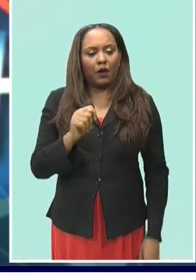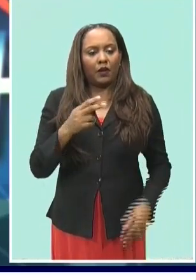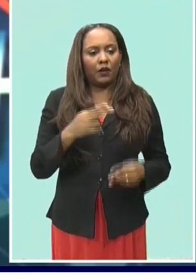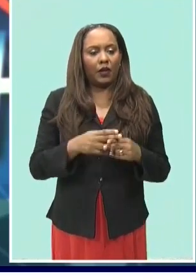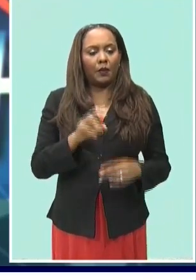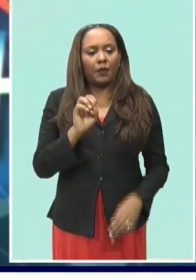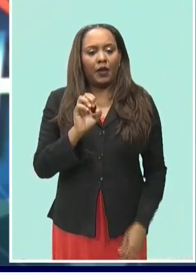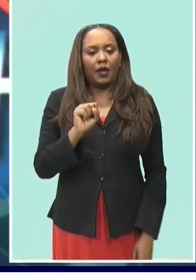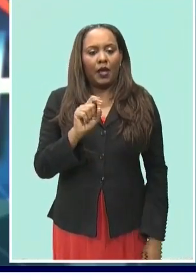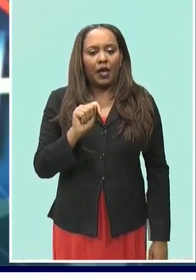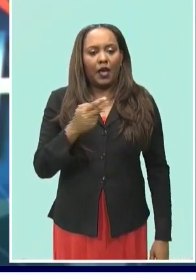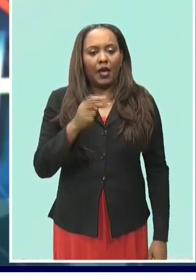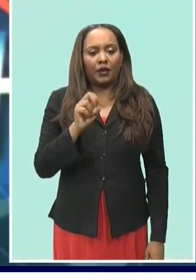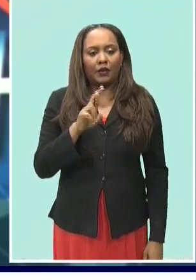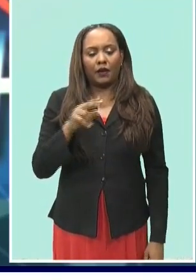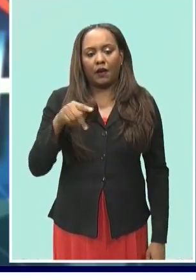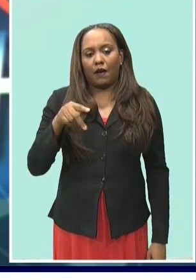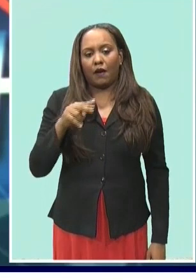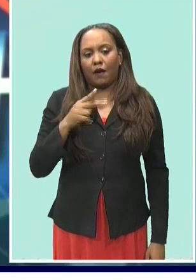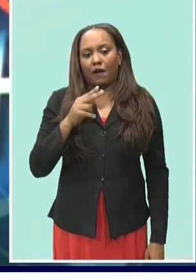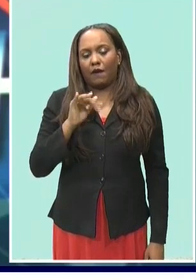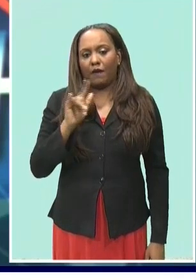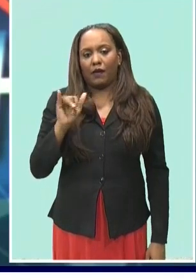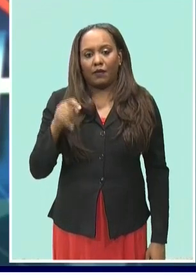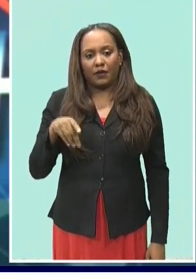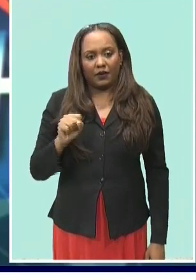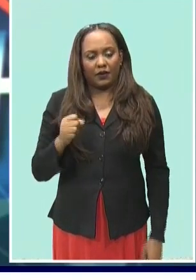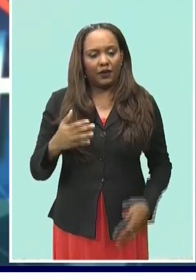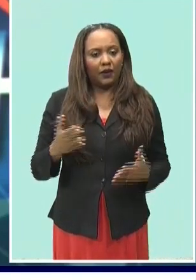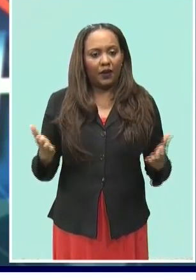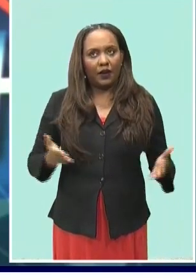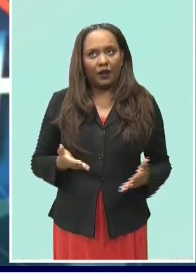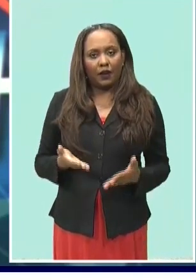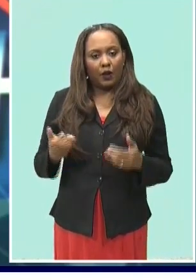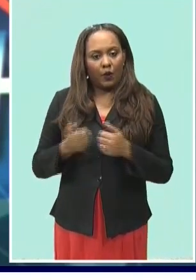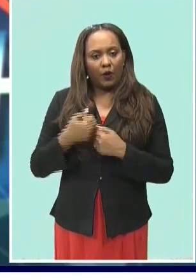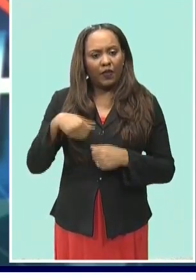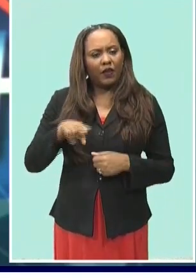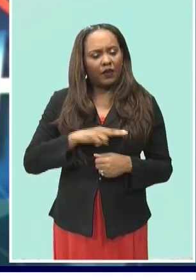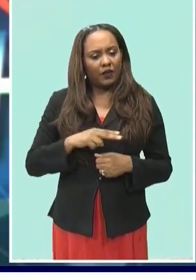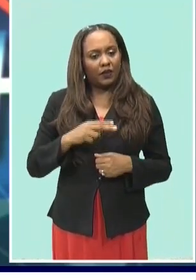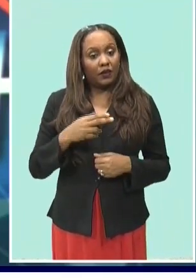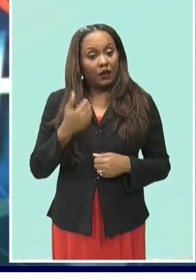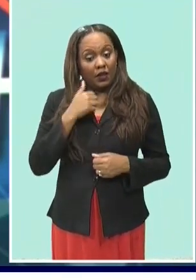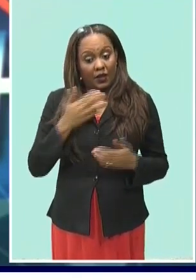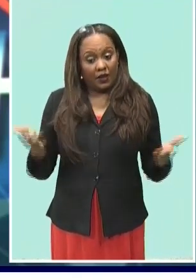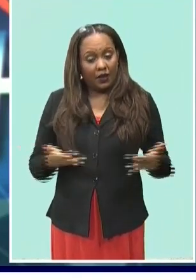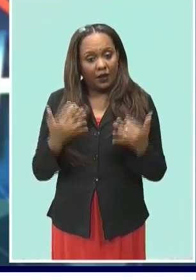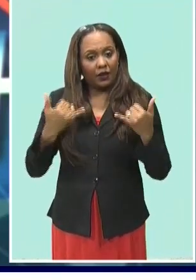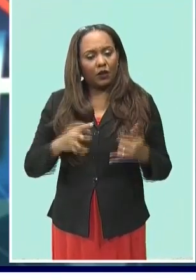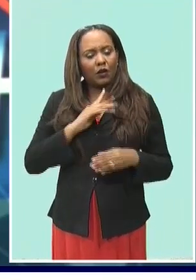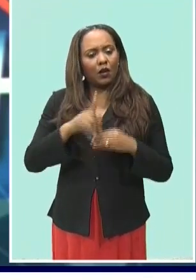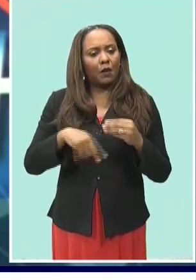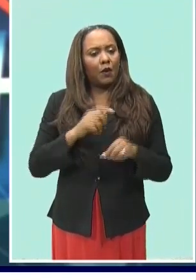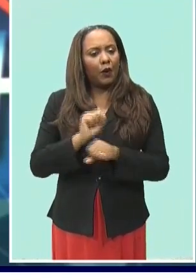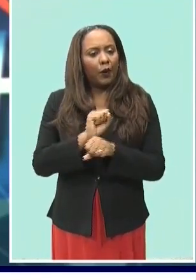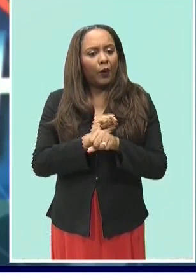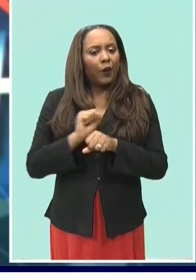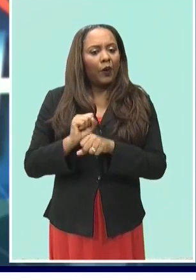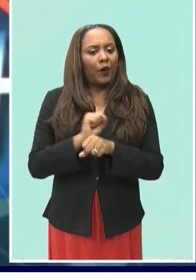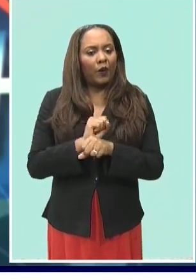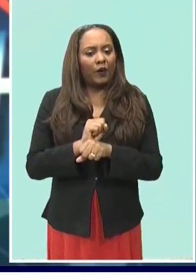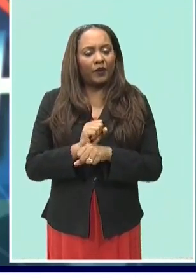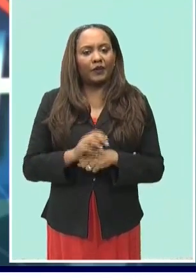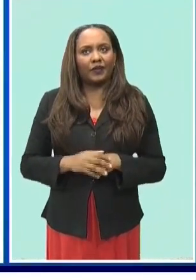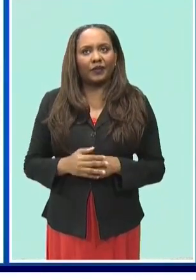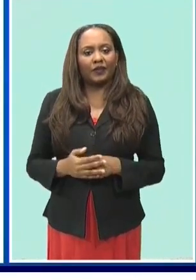leave the island tomorrow. She joins us live now to speak about her expectations of CariFesta and her ongoing work in the area of literary